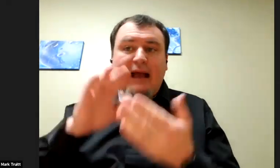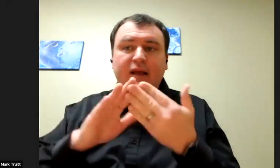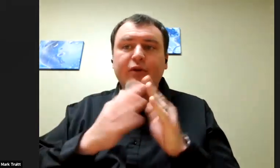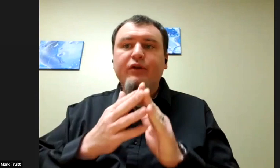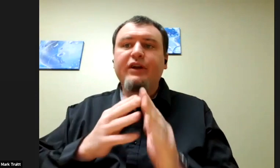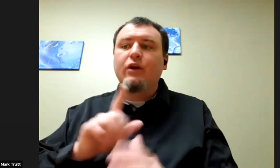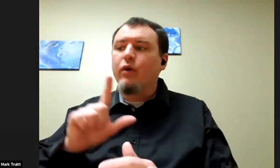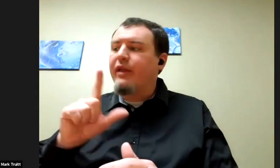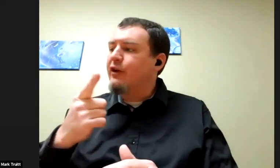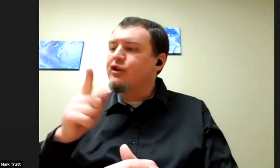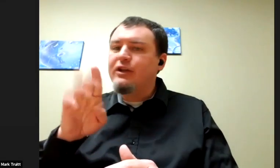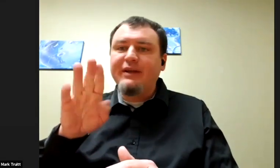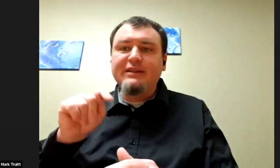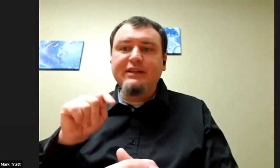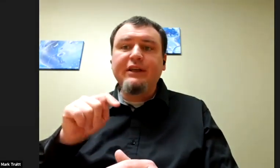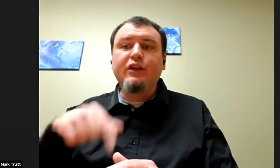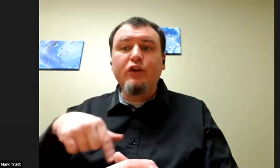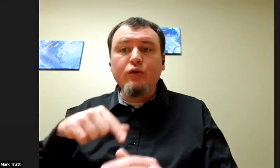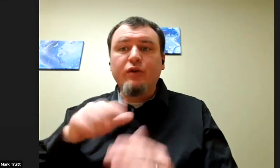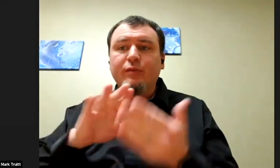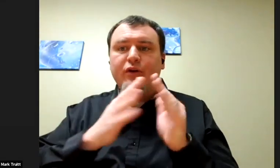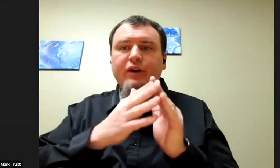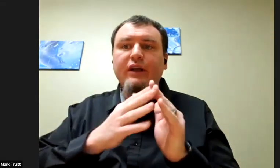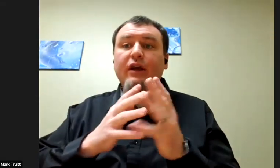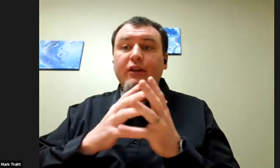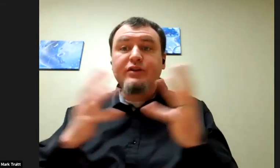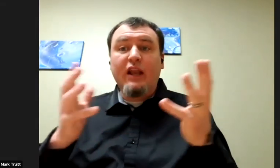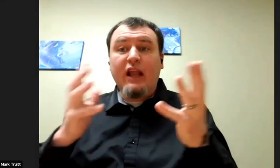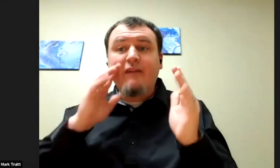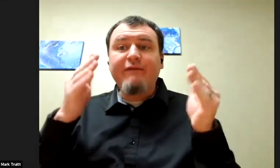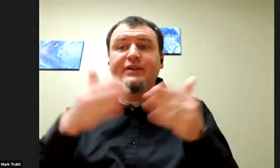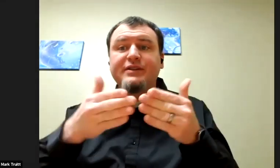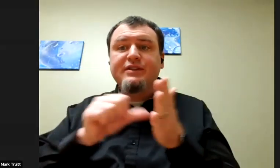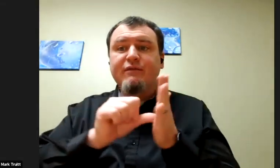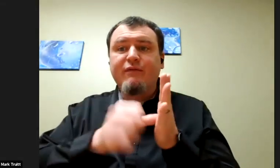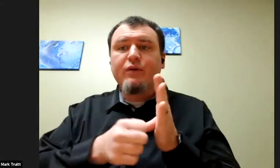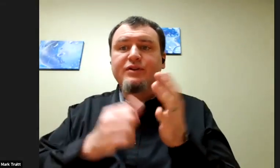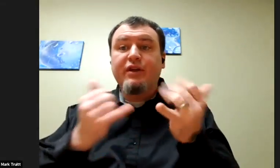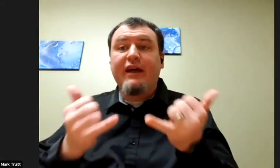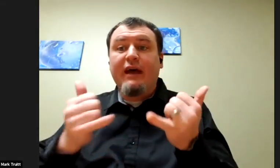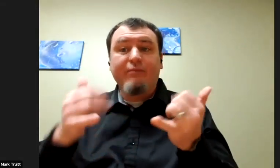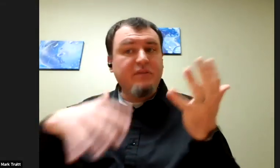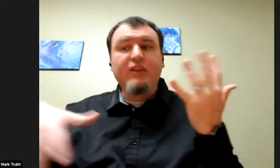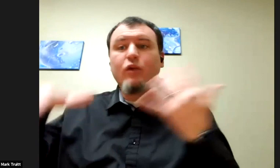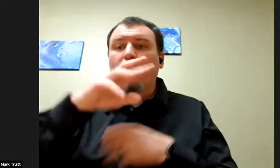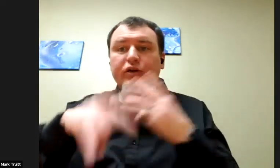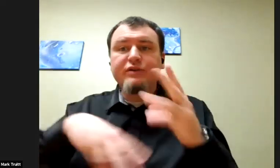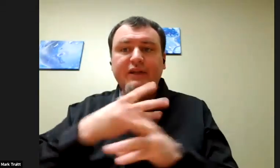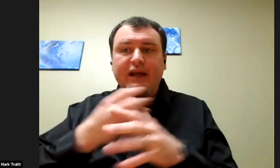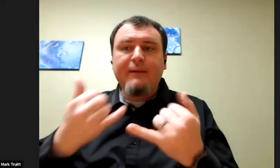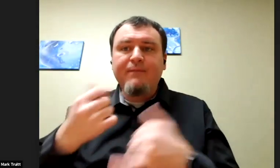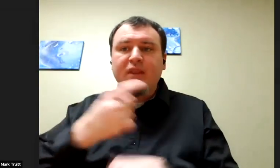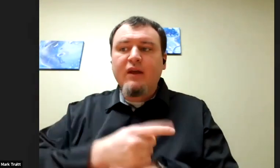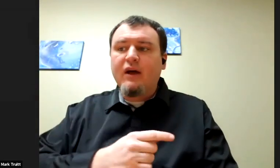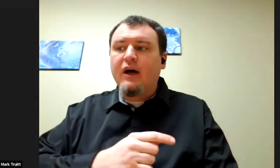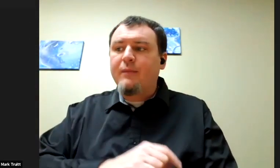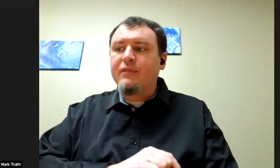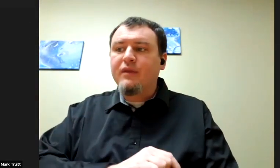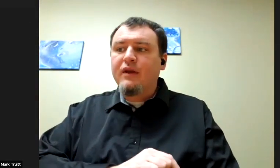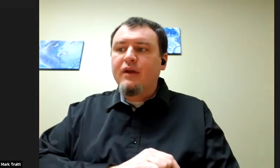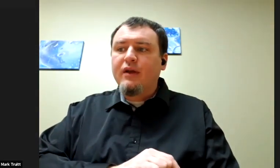the Black community or the LGBTQ community. There's a lot of emphasis and focus on that in the world today.